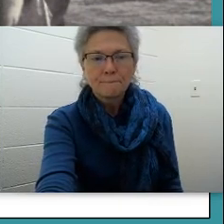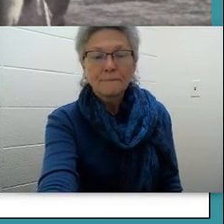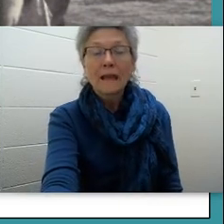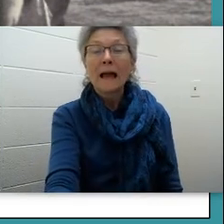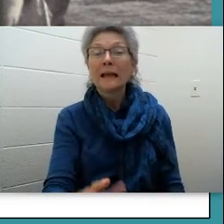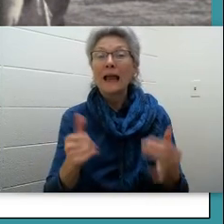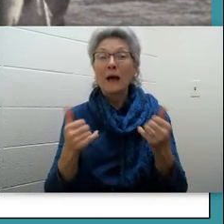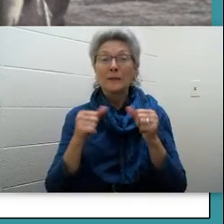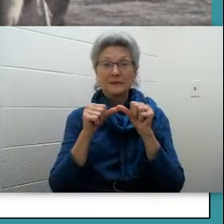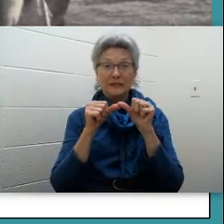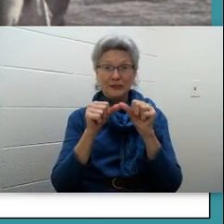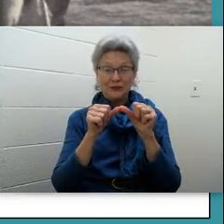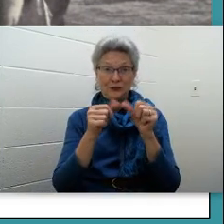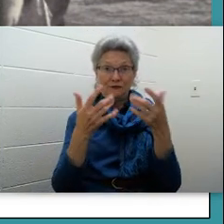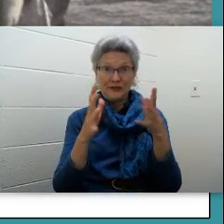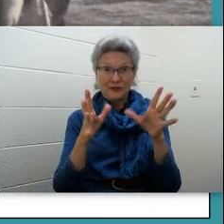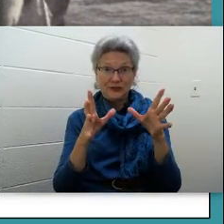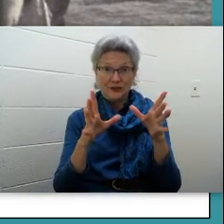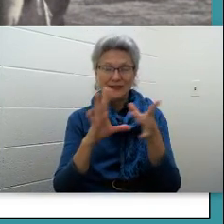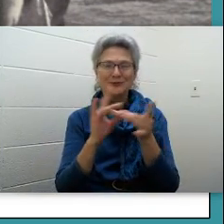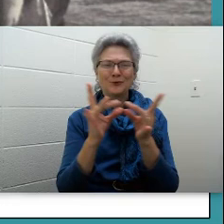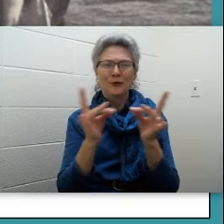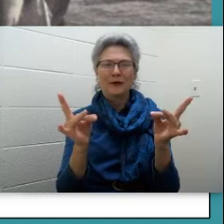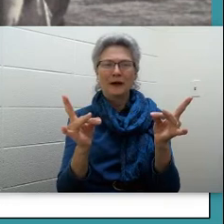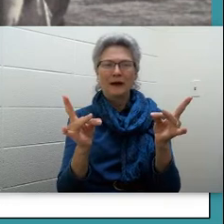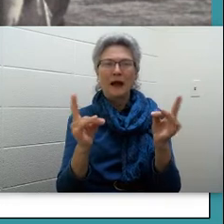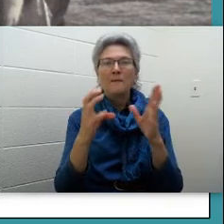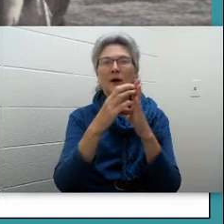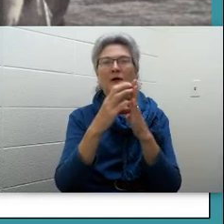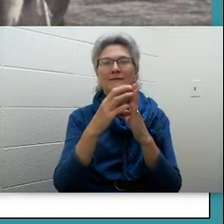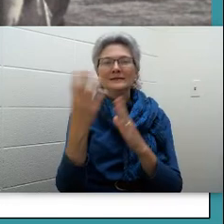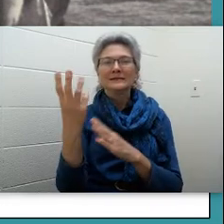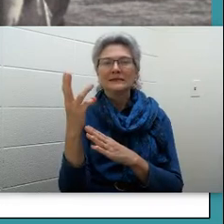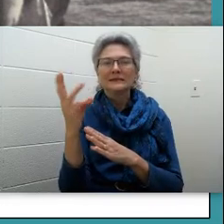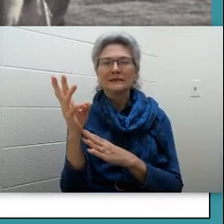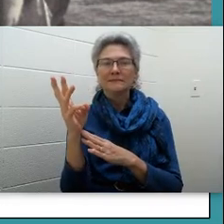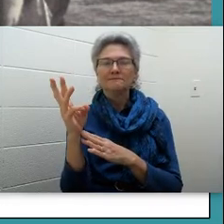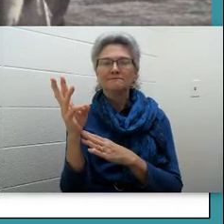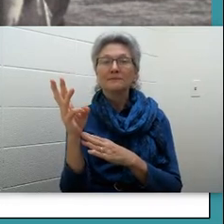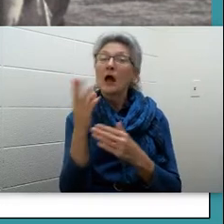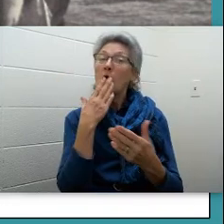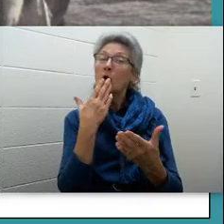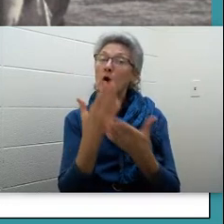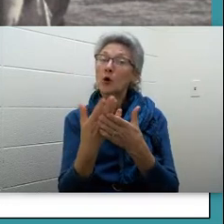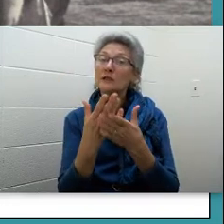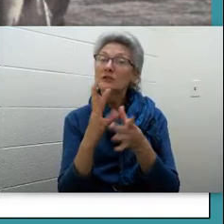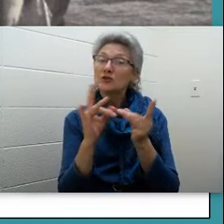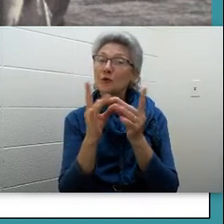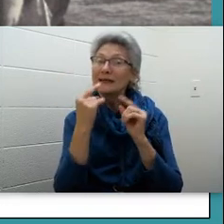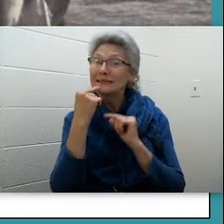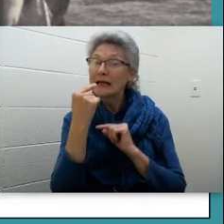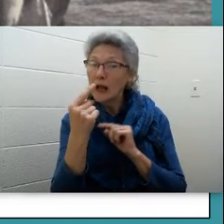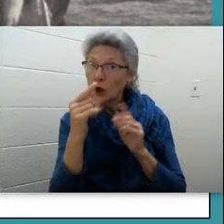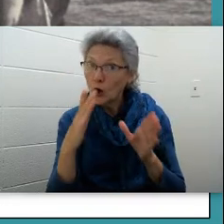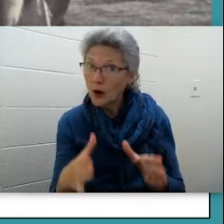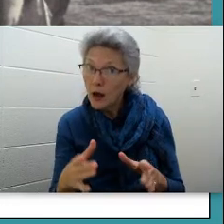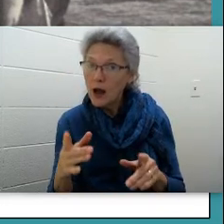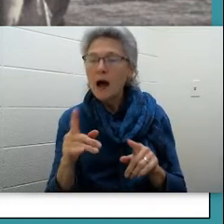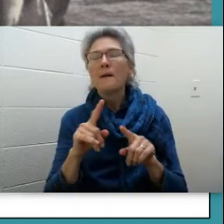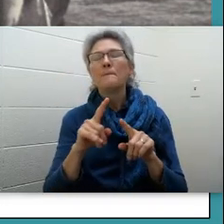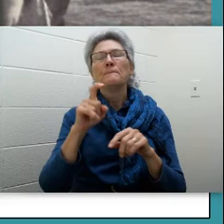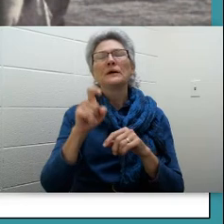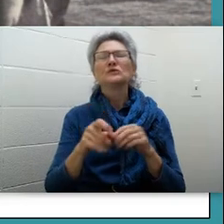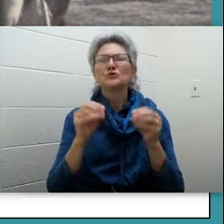Let's now continue finishing our text. Paragraph 16. A good storyteller must do more than